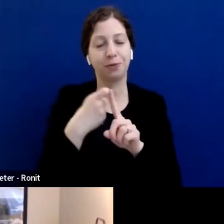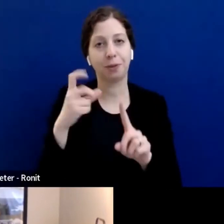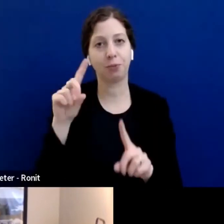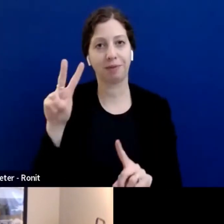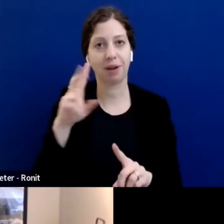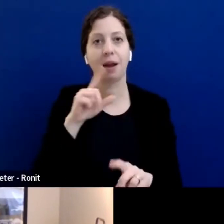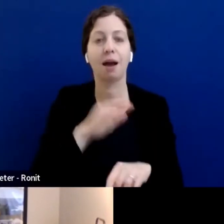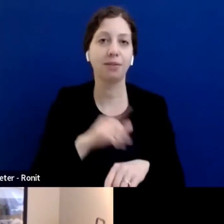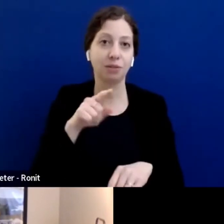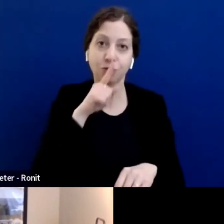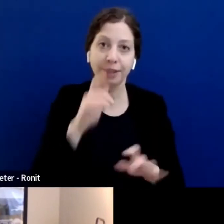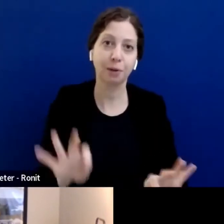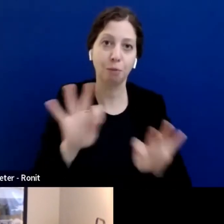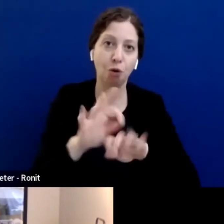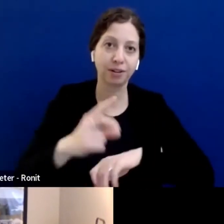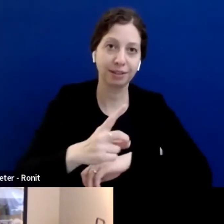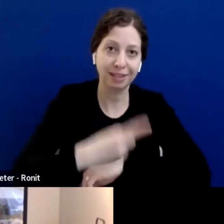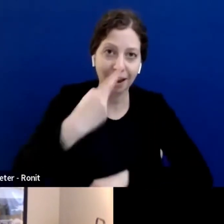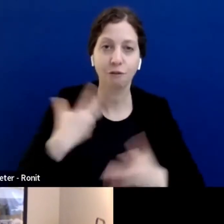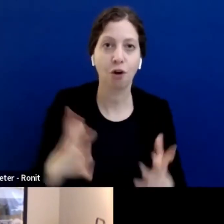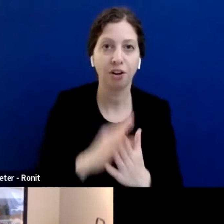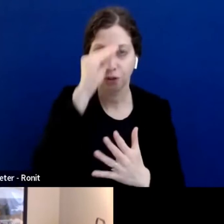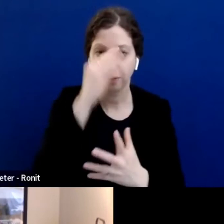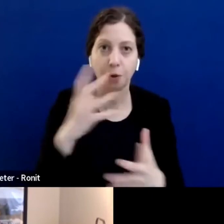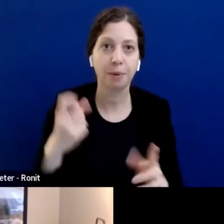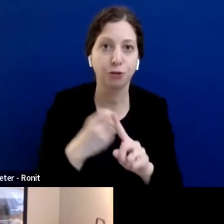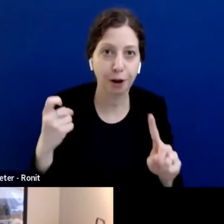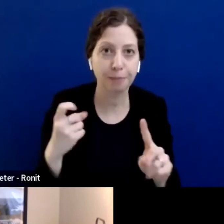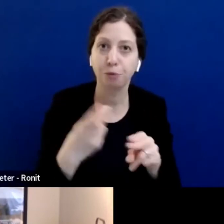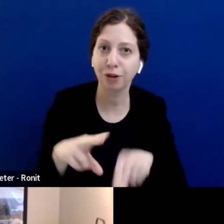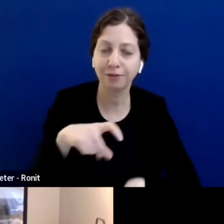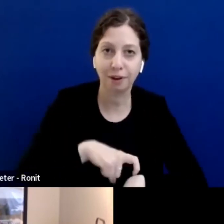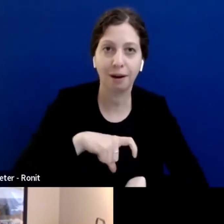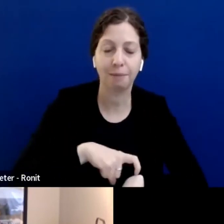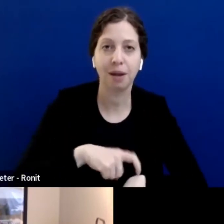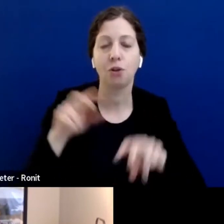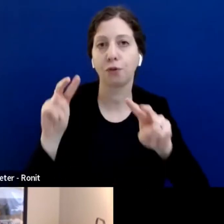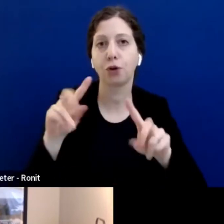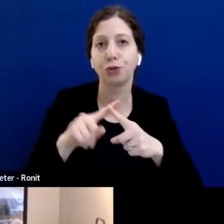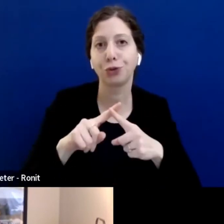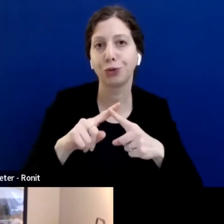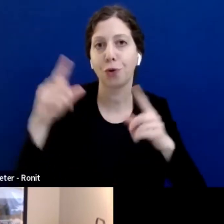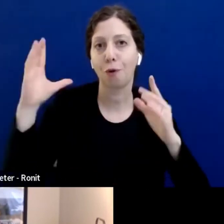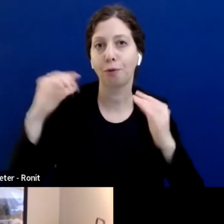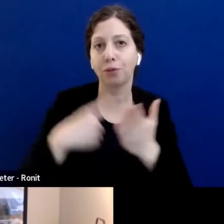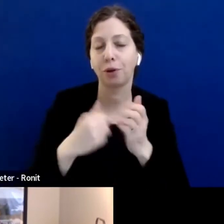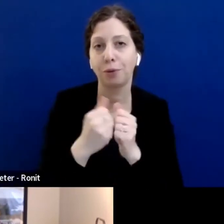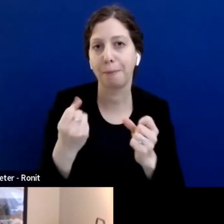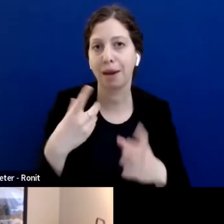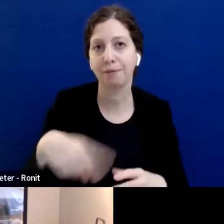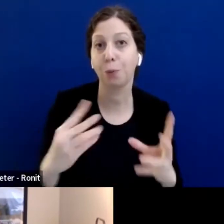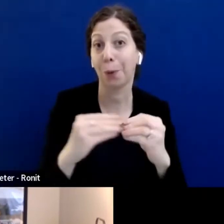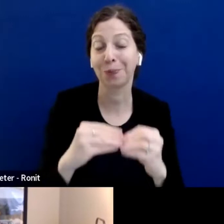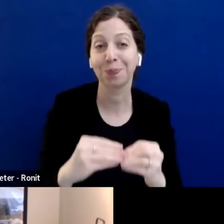really important day. I've already learned so much from the very, very brief time, and look forward to hopefully talking with many of you